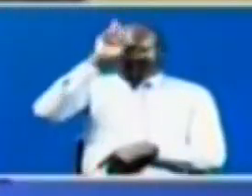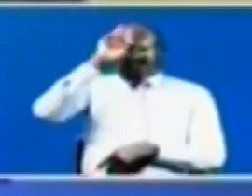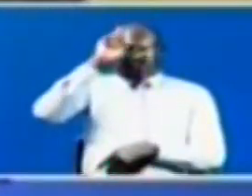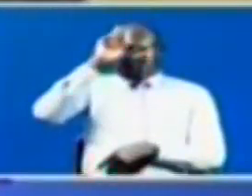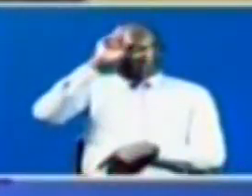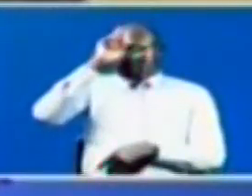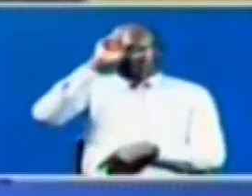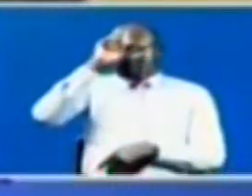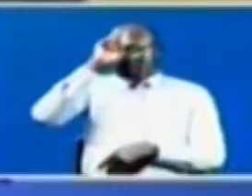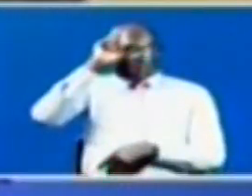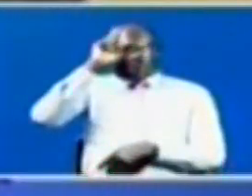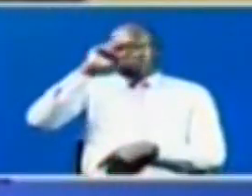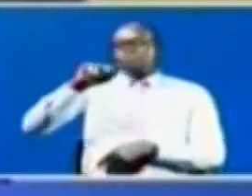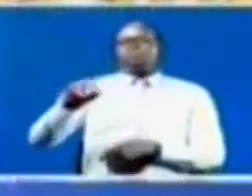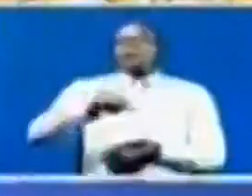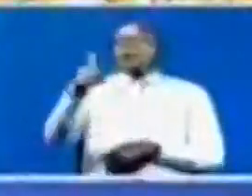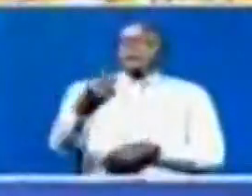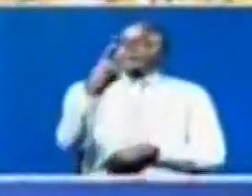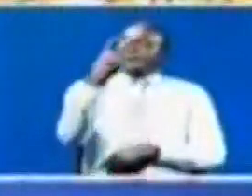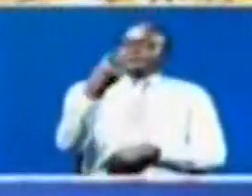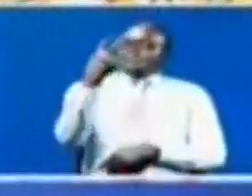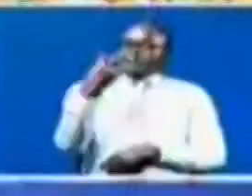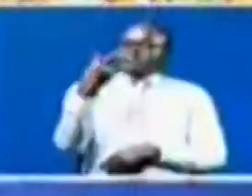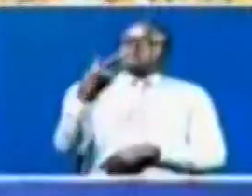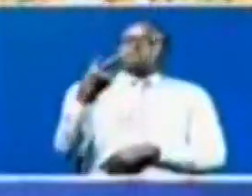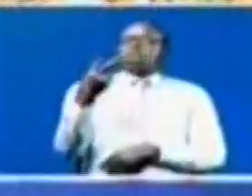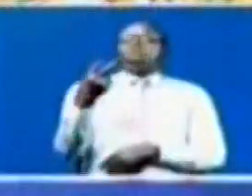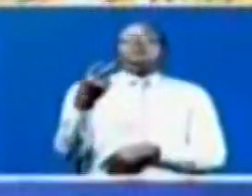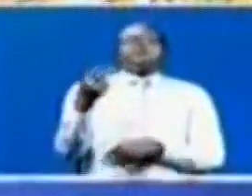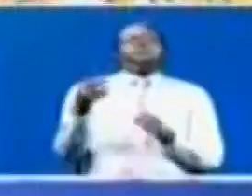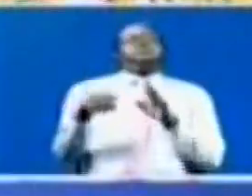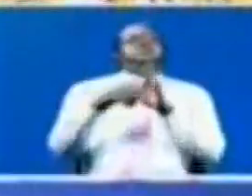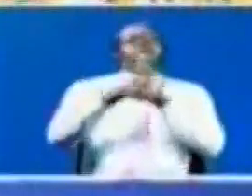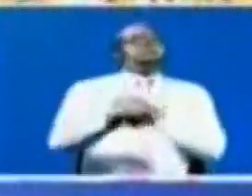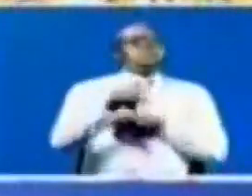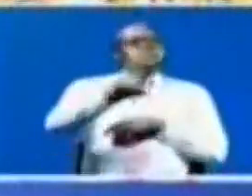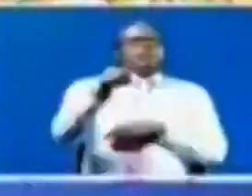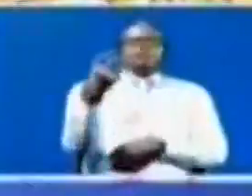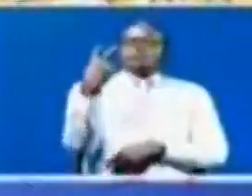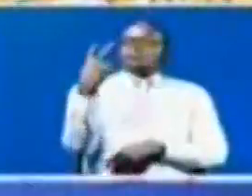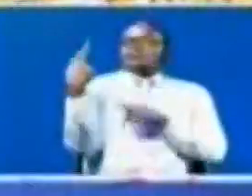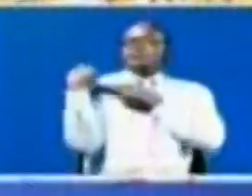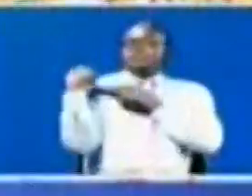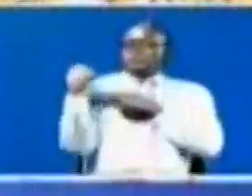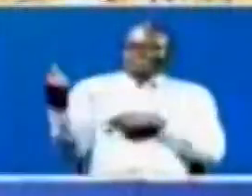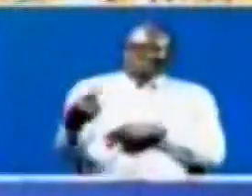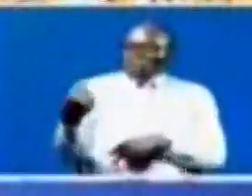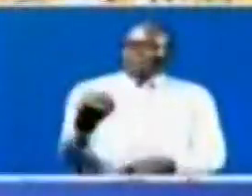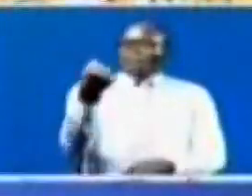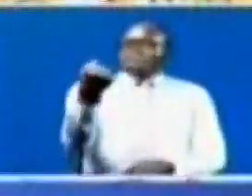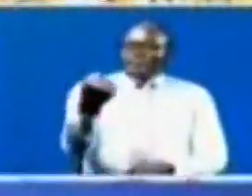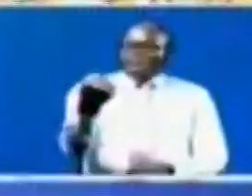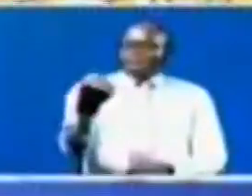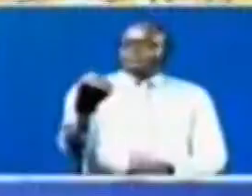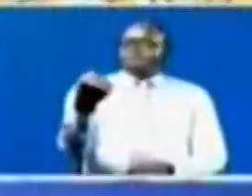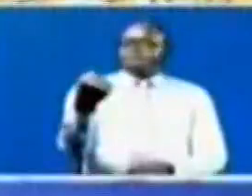property was to frame another suspect in police custody, Kevin Odhiambo. Odhiambo, for 5 months, stood trial for a